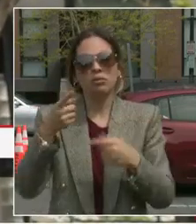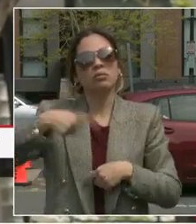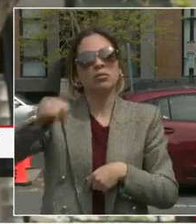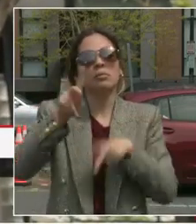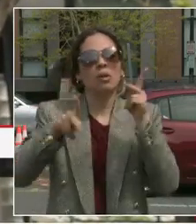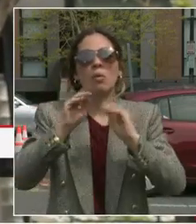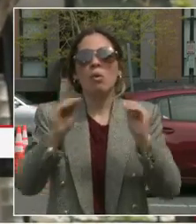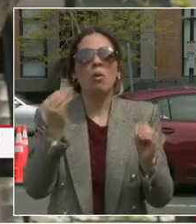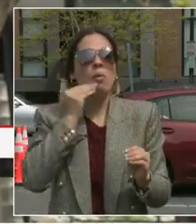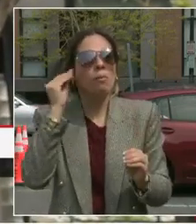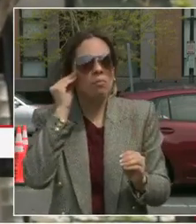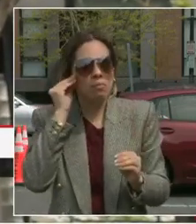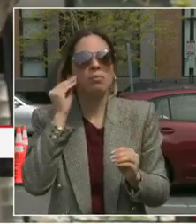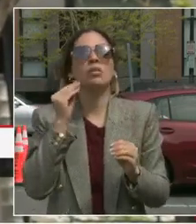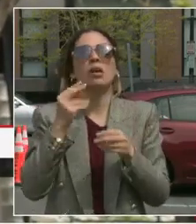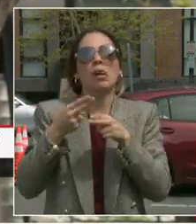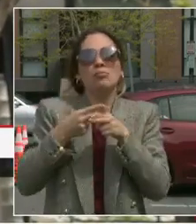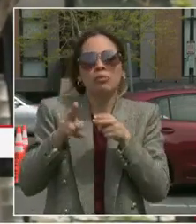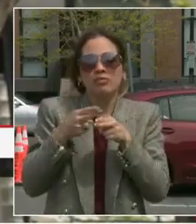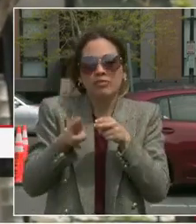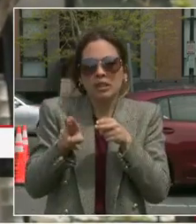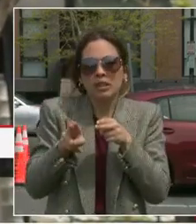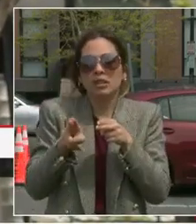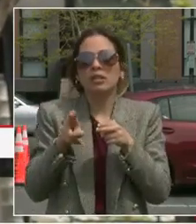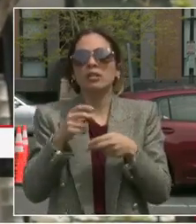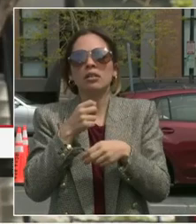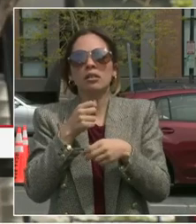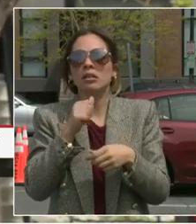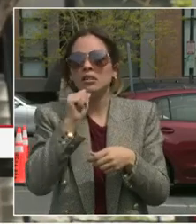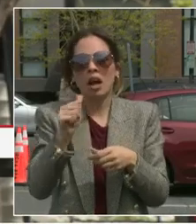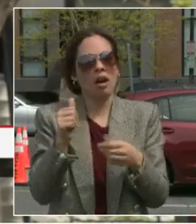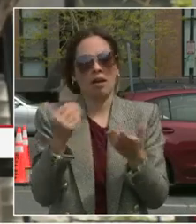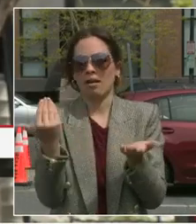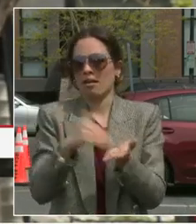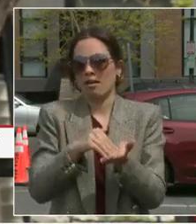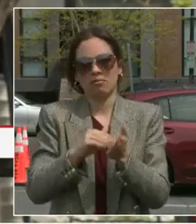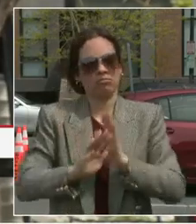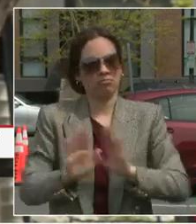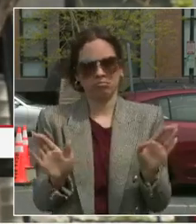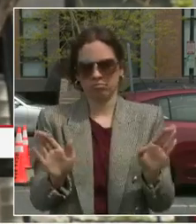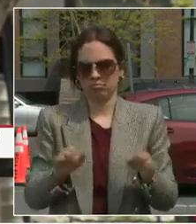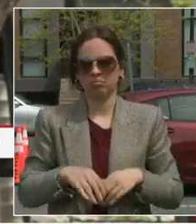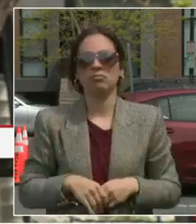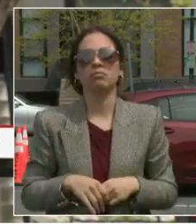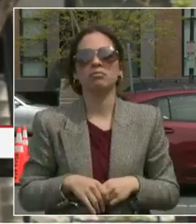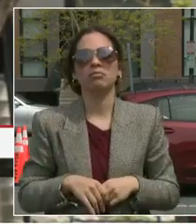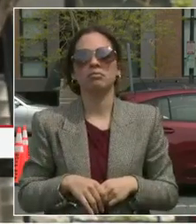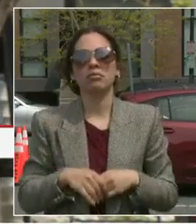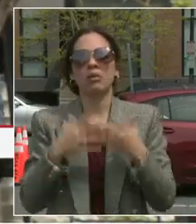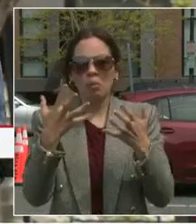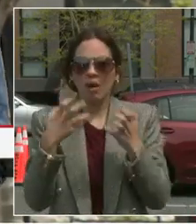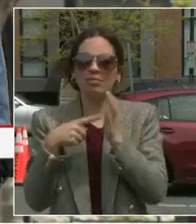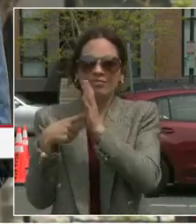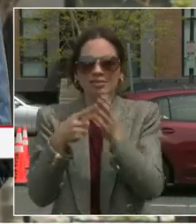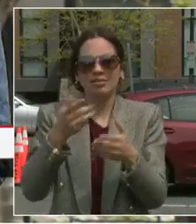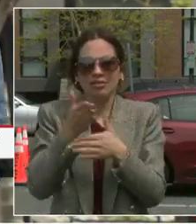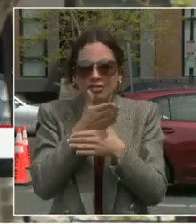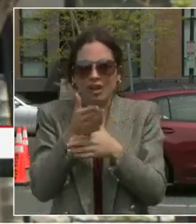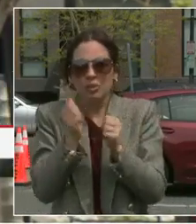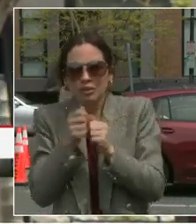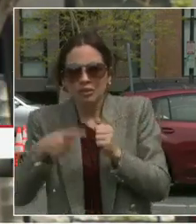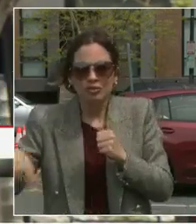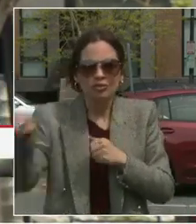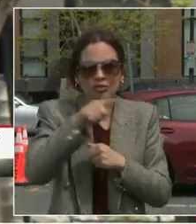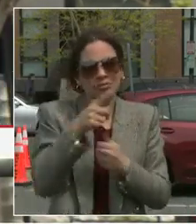say, and we have the data to back it up, that we are making good progress. Before we share the results